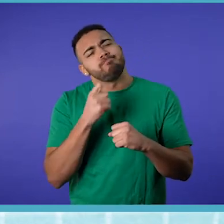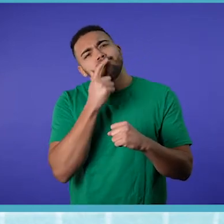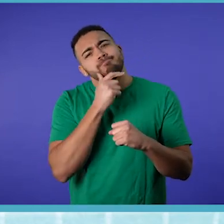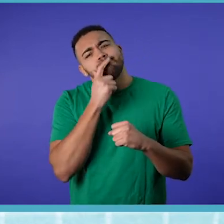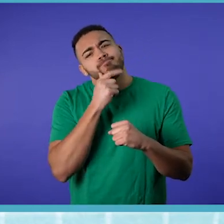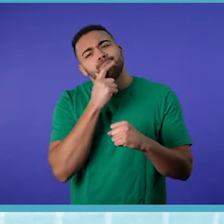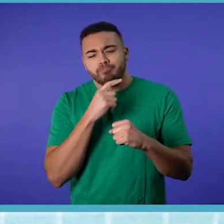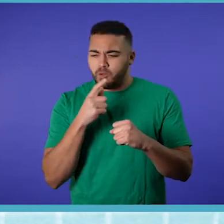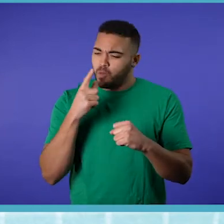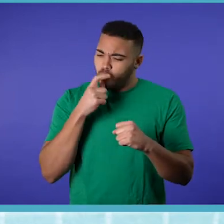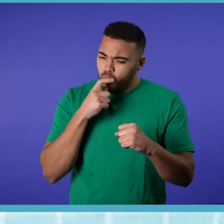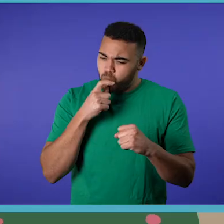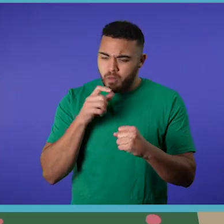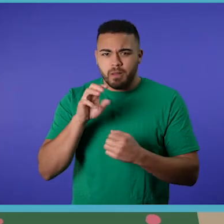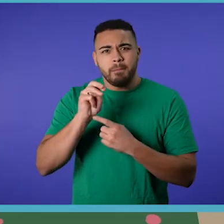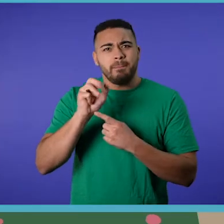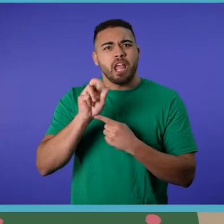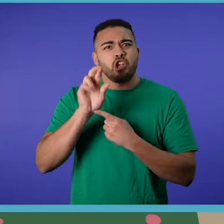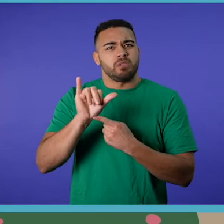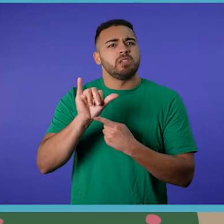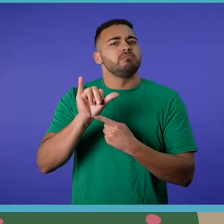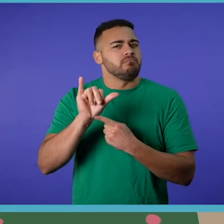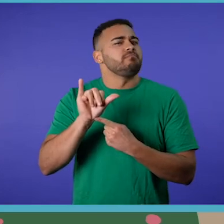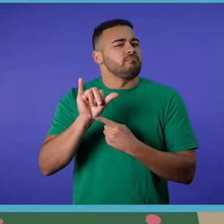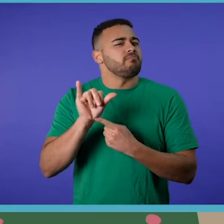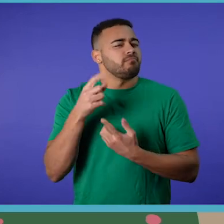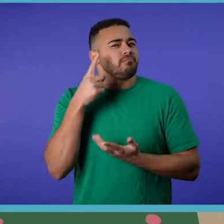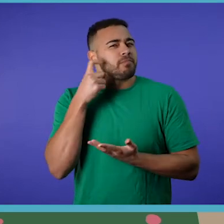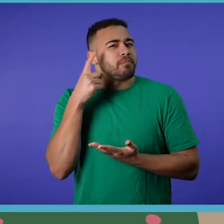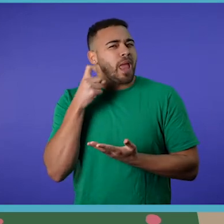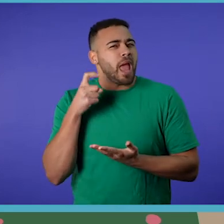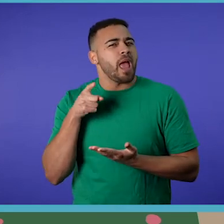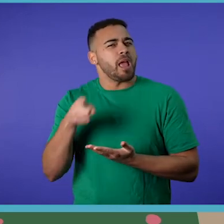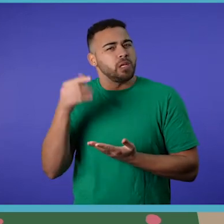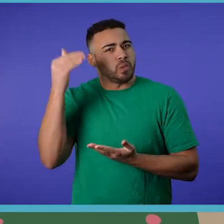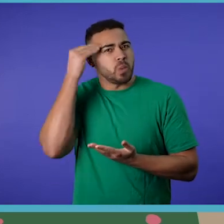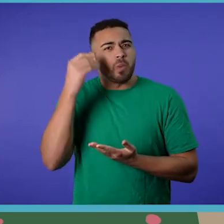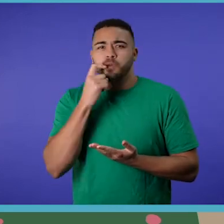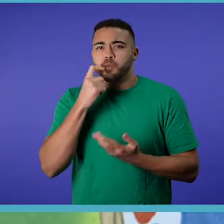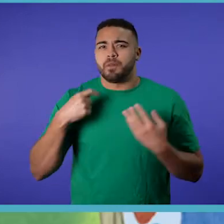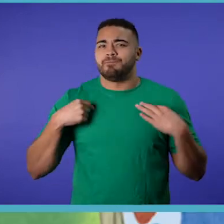Mary. And he said, "I bet she knows the Tooth Fairy."